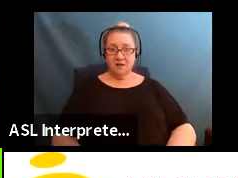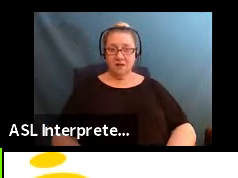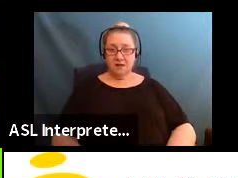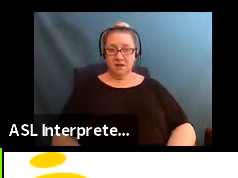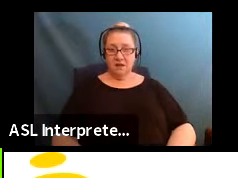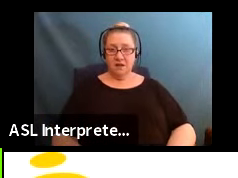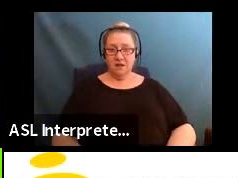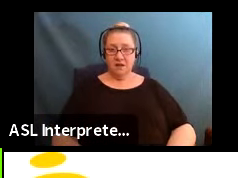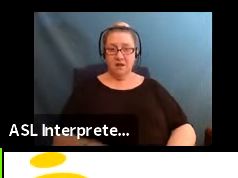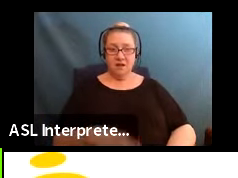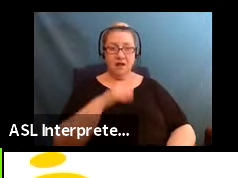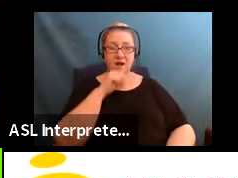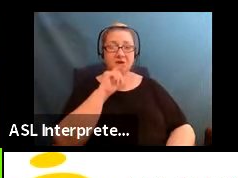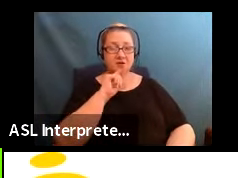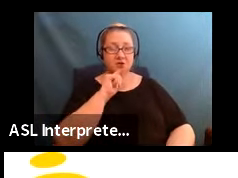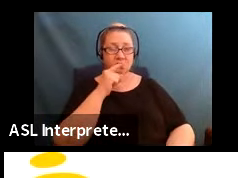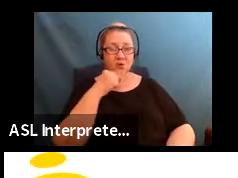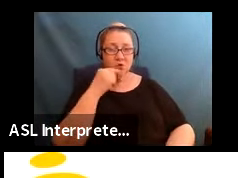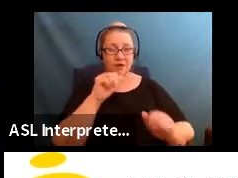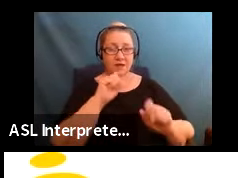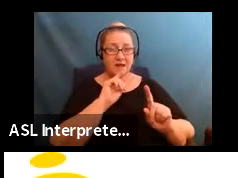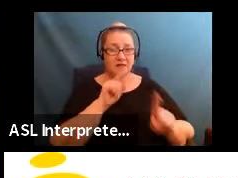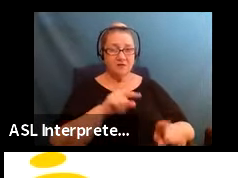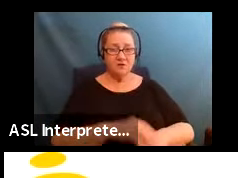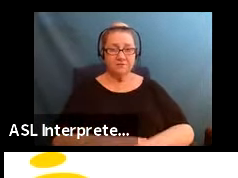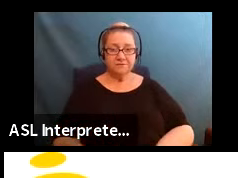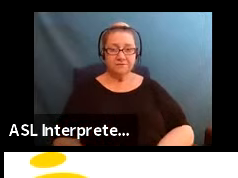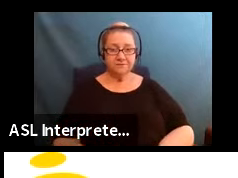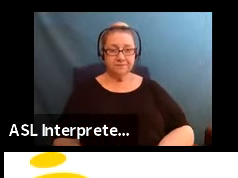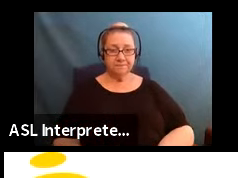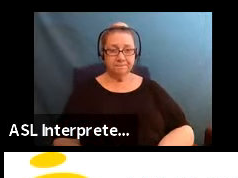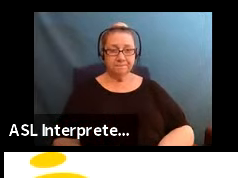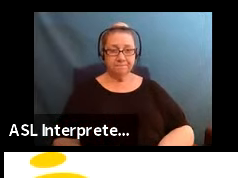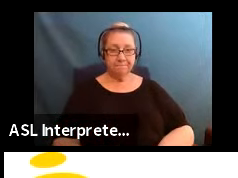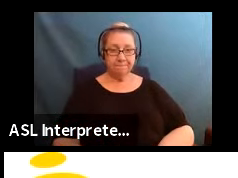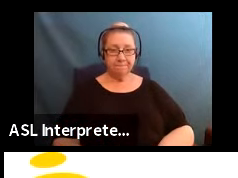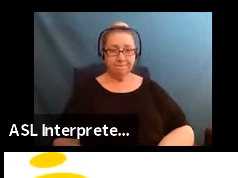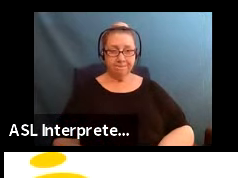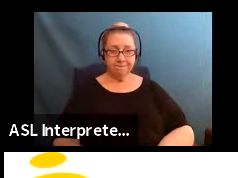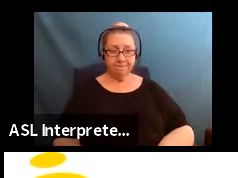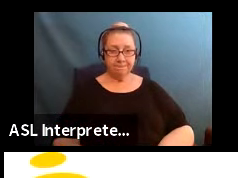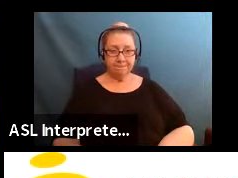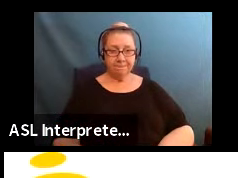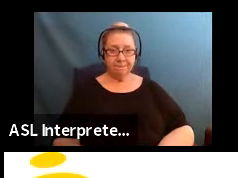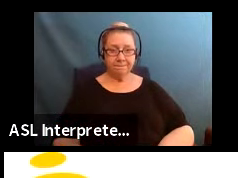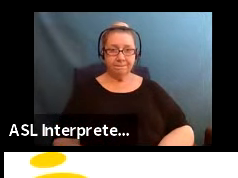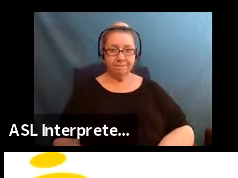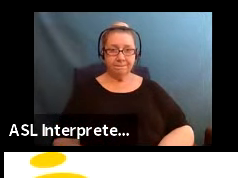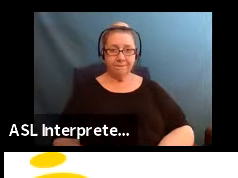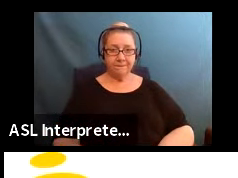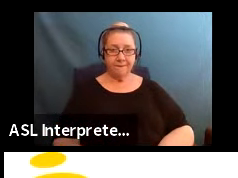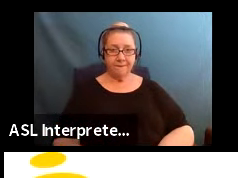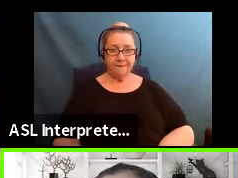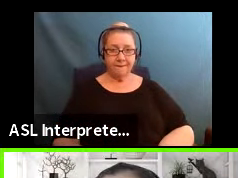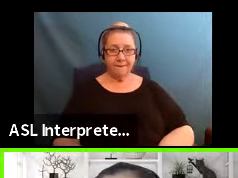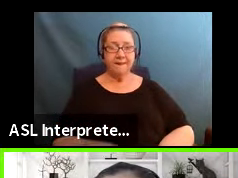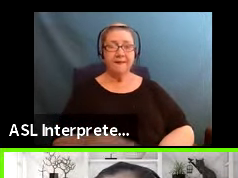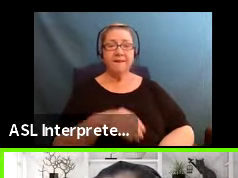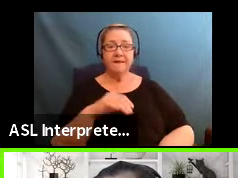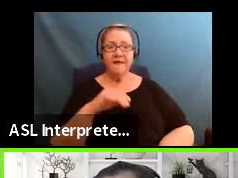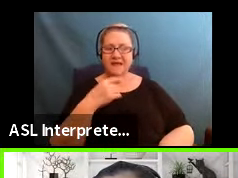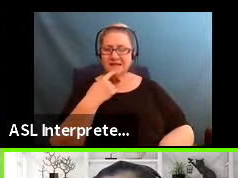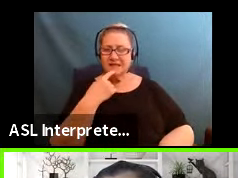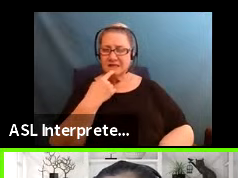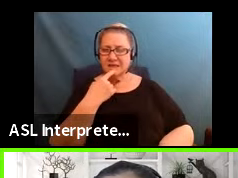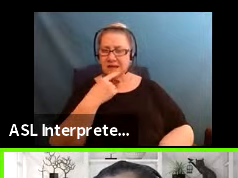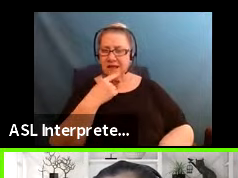I'm not sure who's best to answer that question. Yeah, Sorry. I think that's Marcella I think is the best one to answer that, right, Marcella? Yes, could you repeat